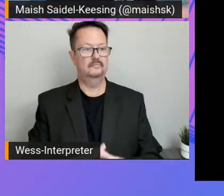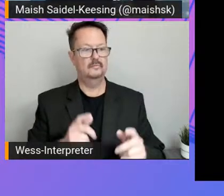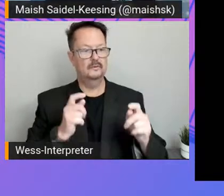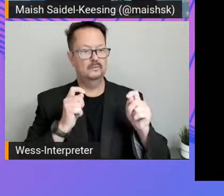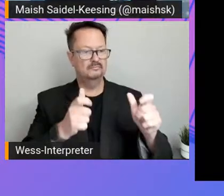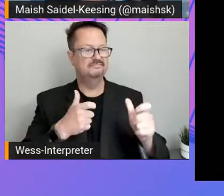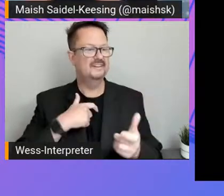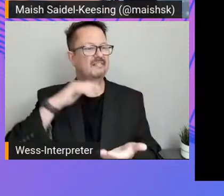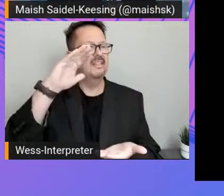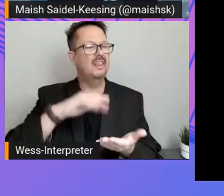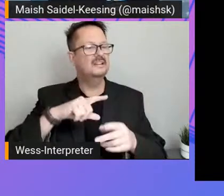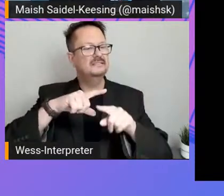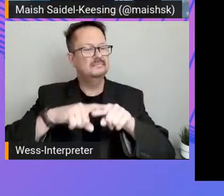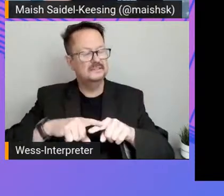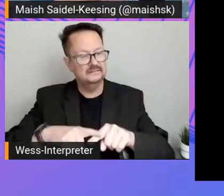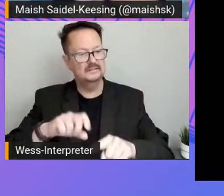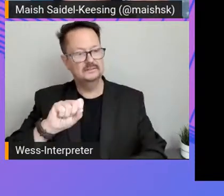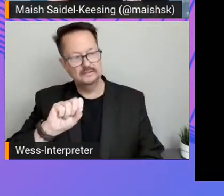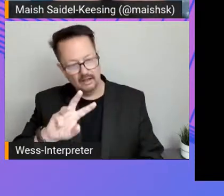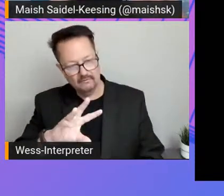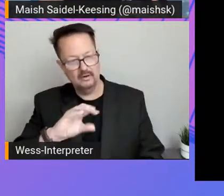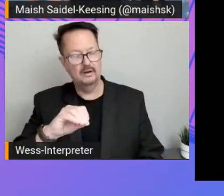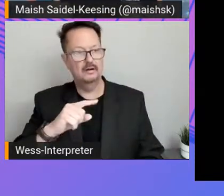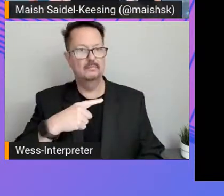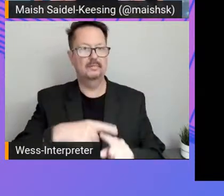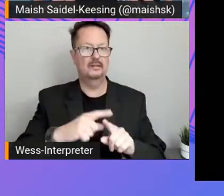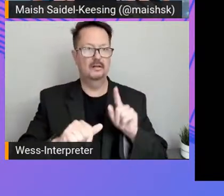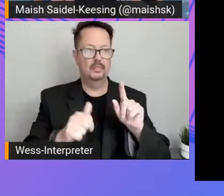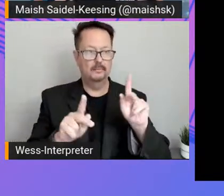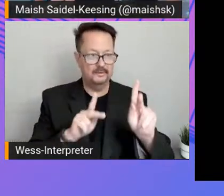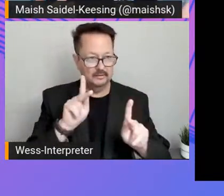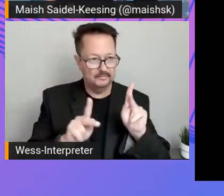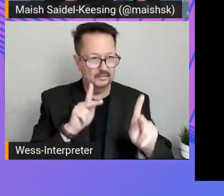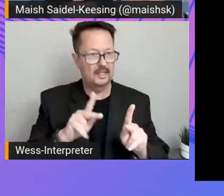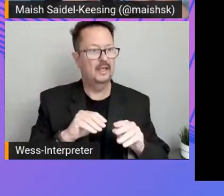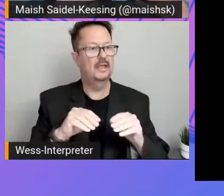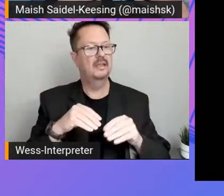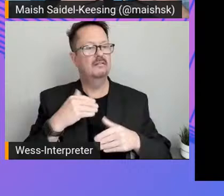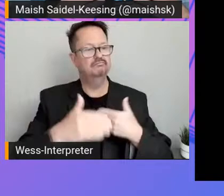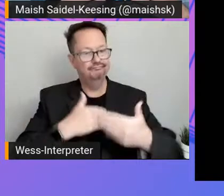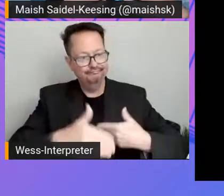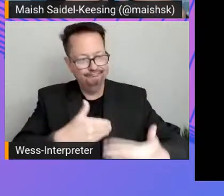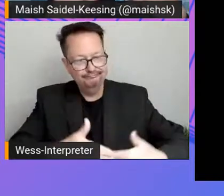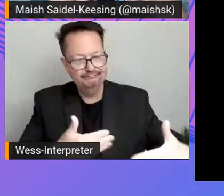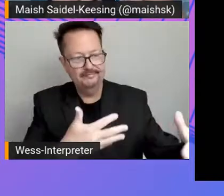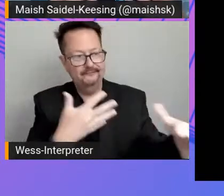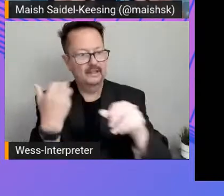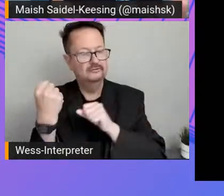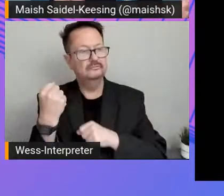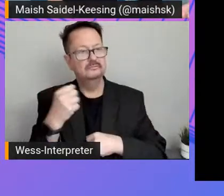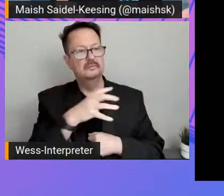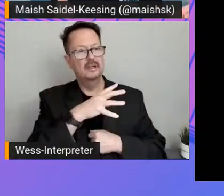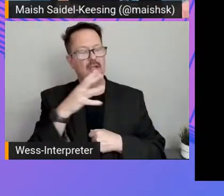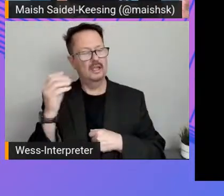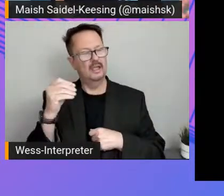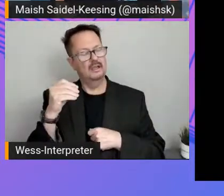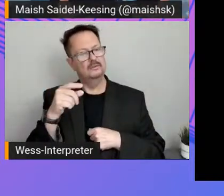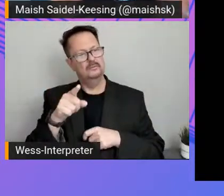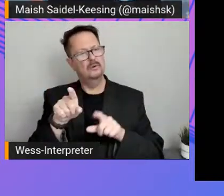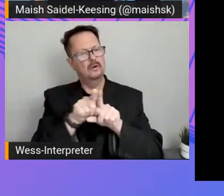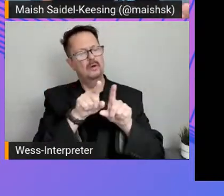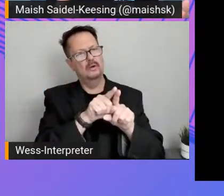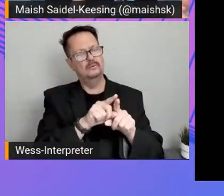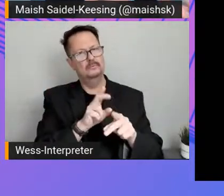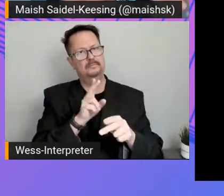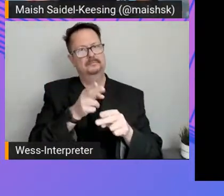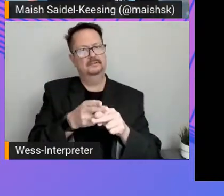dependencies also in software and on other people, and allows them to move a lot faster and allow them to. But you also said the fact